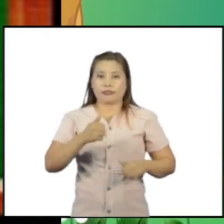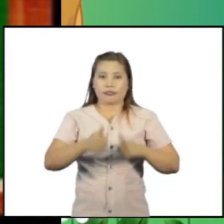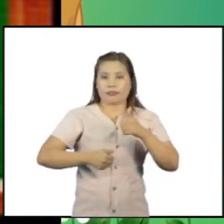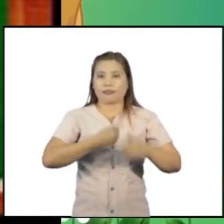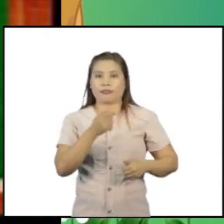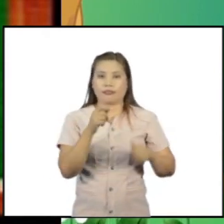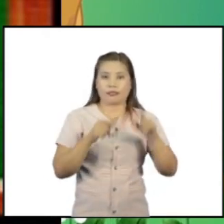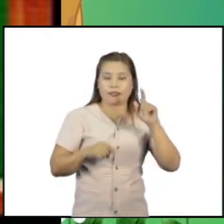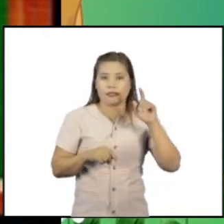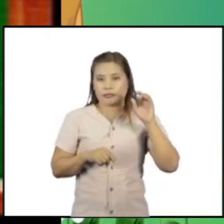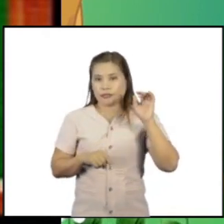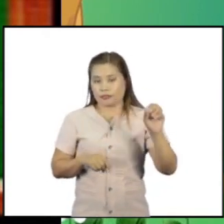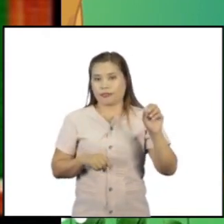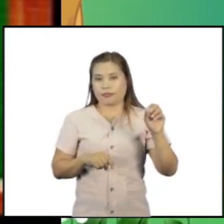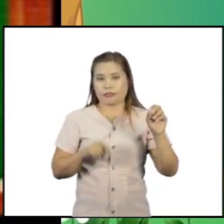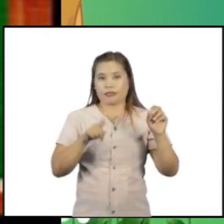Activity 8.1.